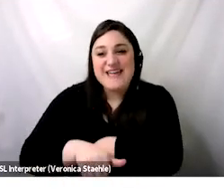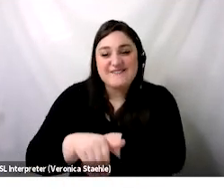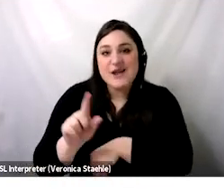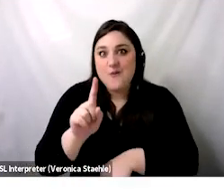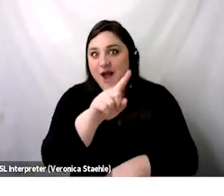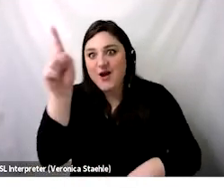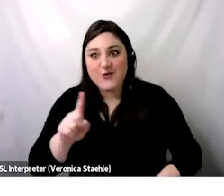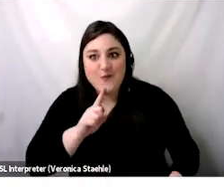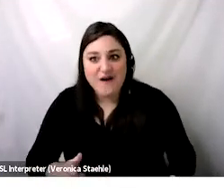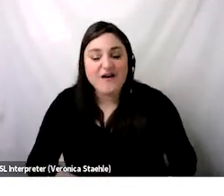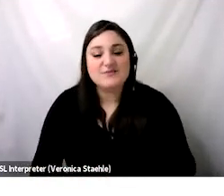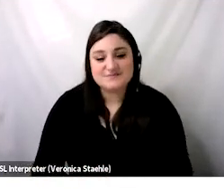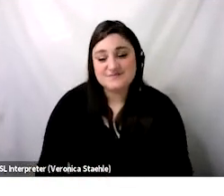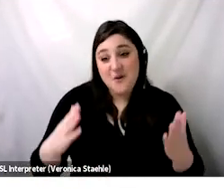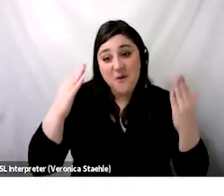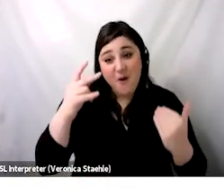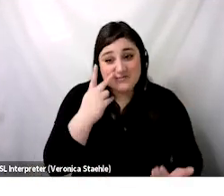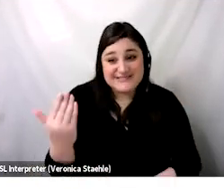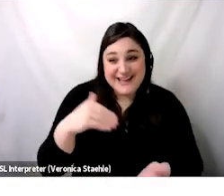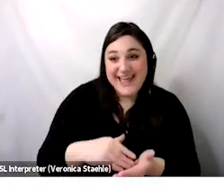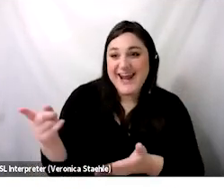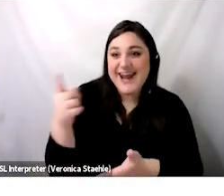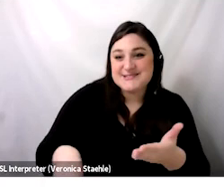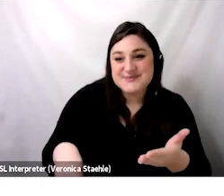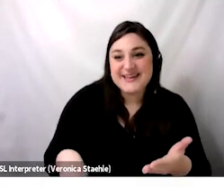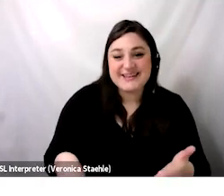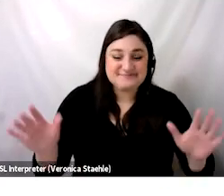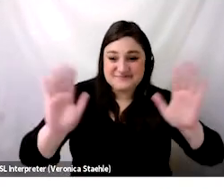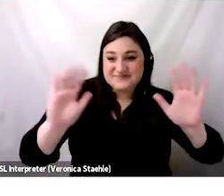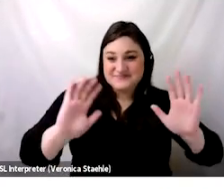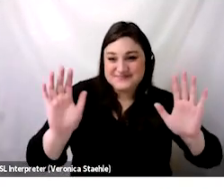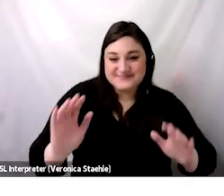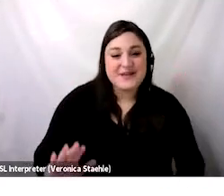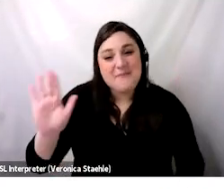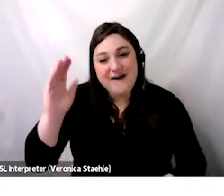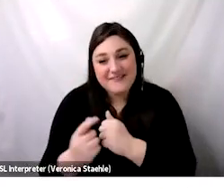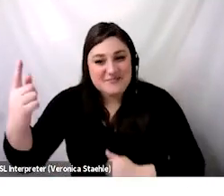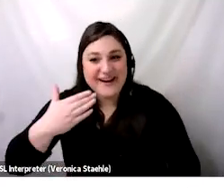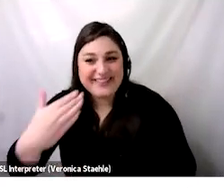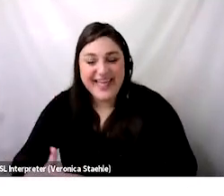are, and hope to see you all next week. Bye everybody. Thank you. Thank you.